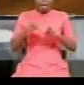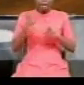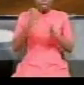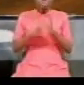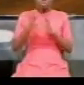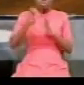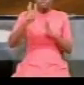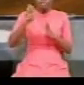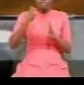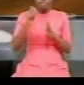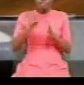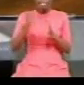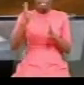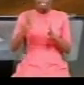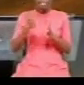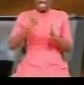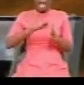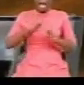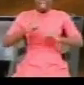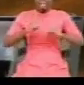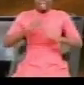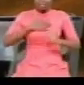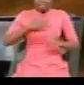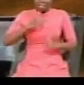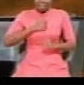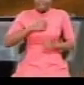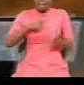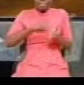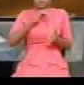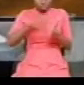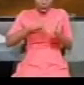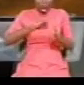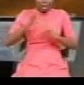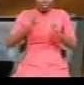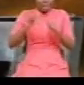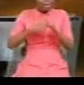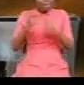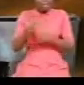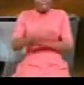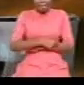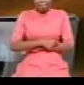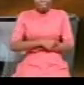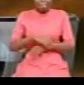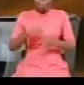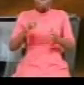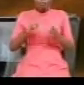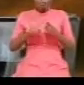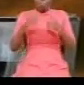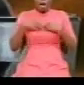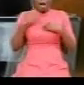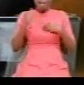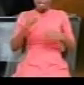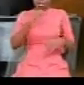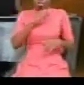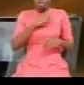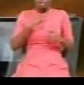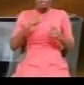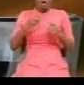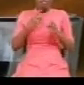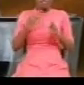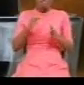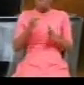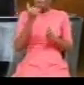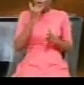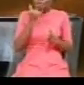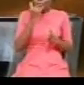Say, hearing, do I exercise myself? This is what I do regularly. To have a conscience void of